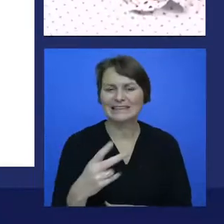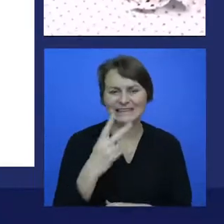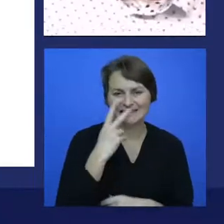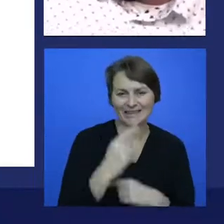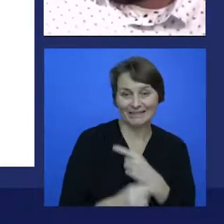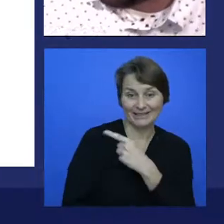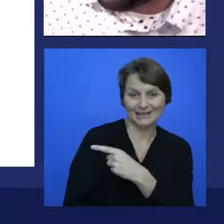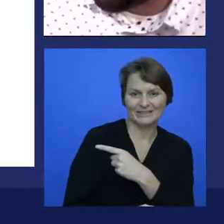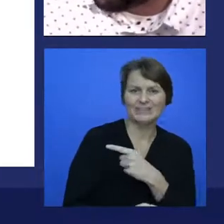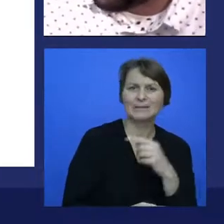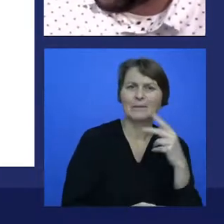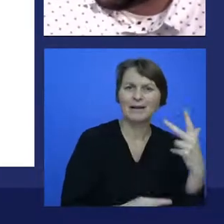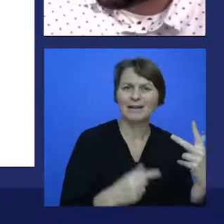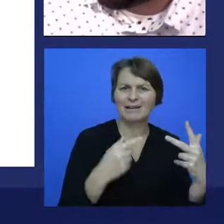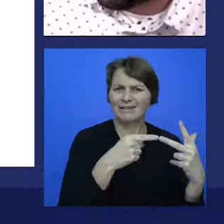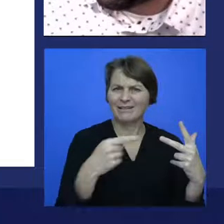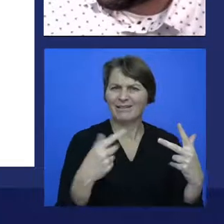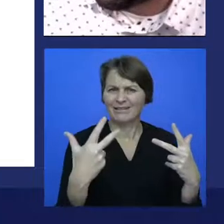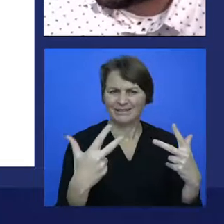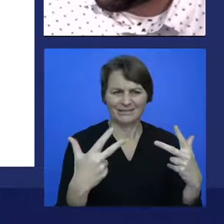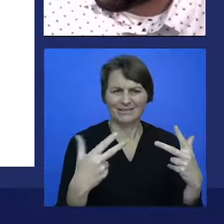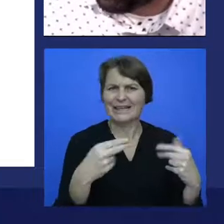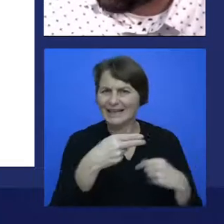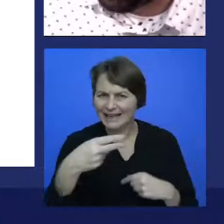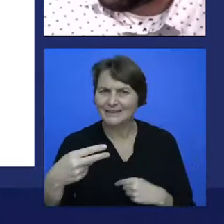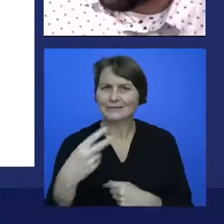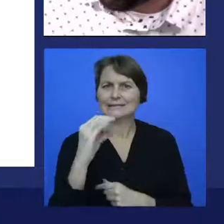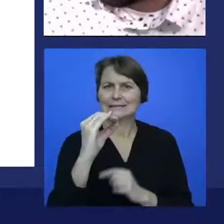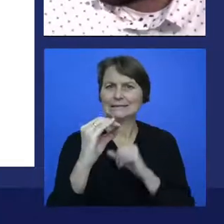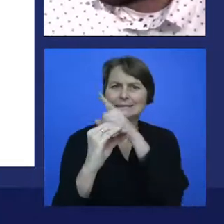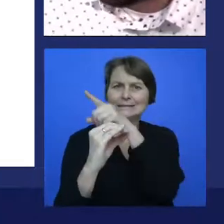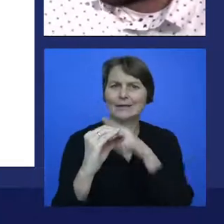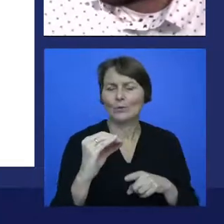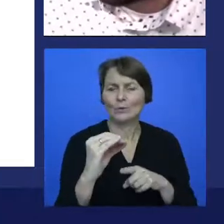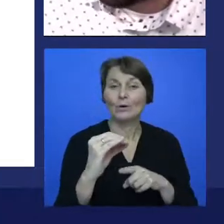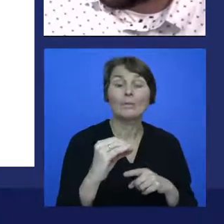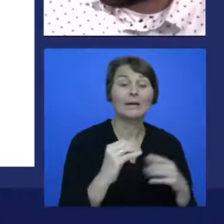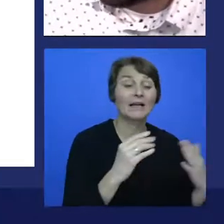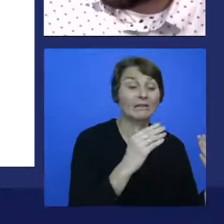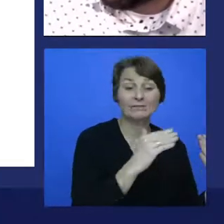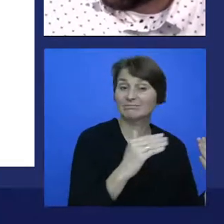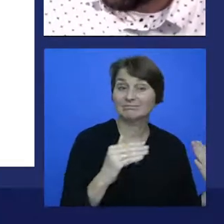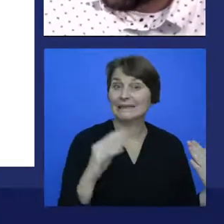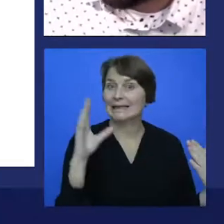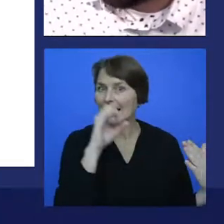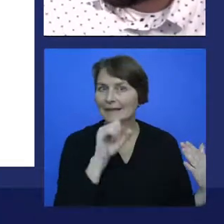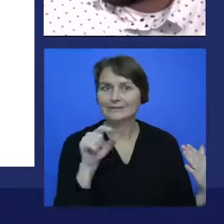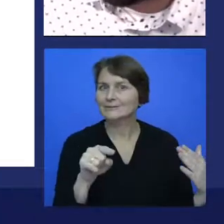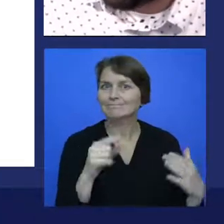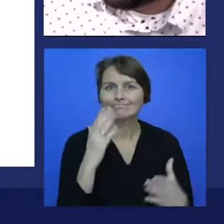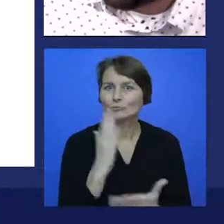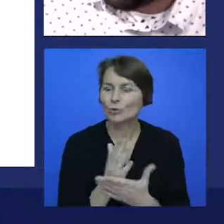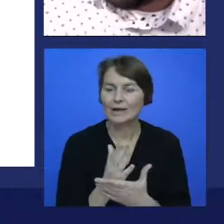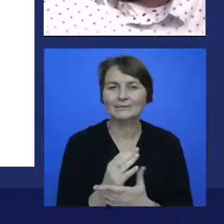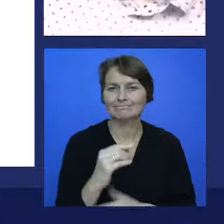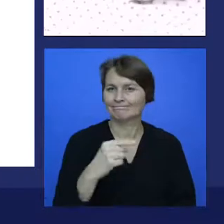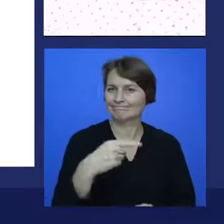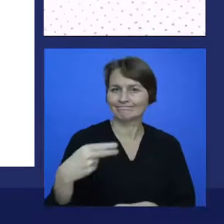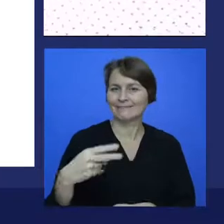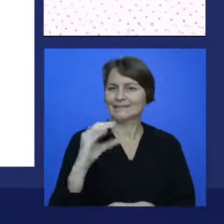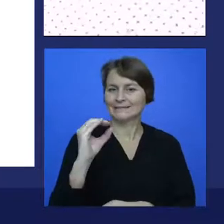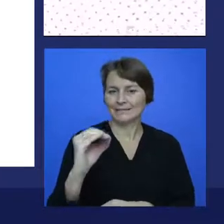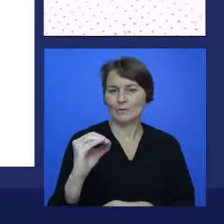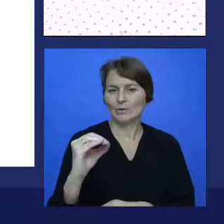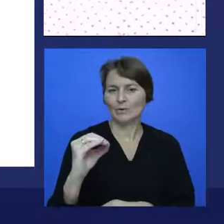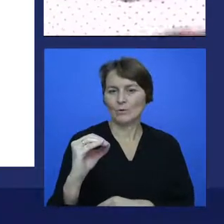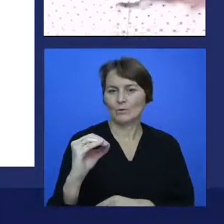equals 0, but anytime we guess something that's not right, we get something that's not 0, and then we square it. And this